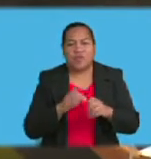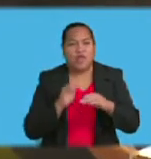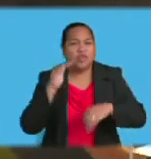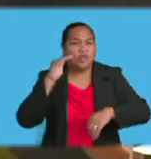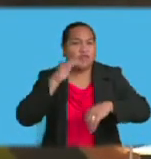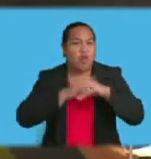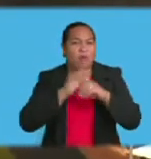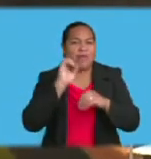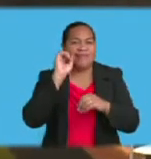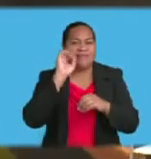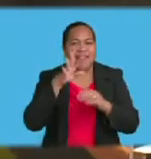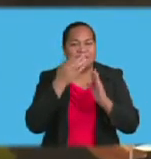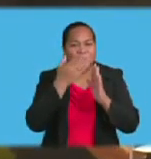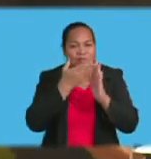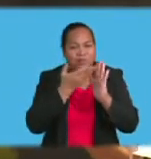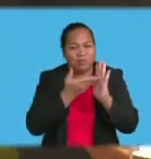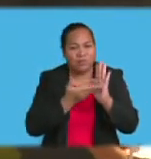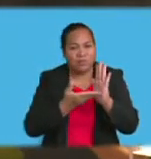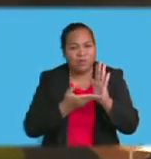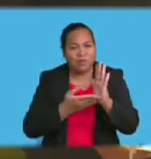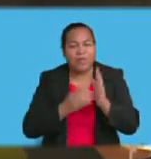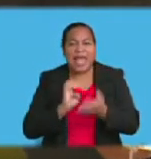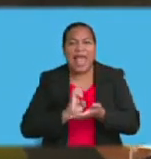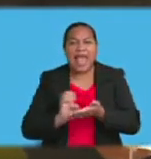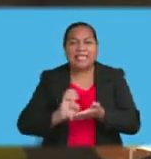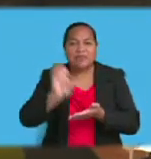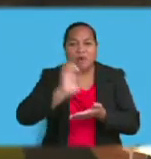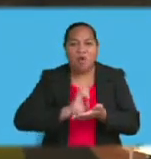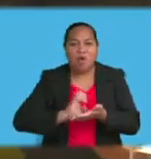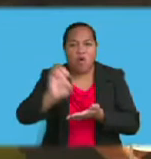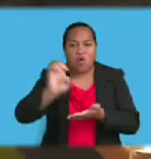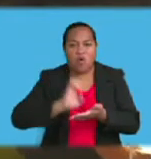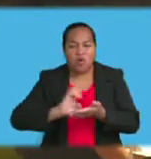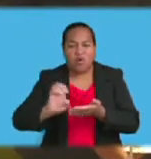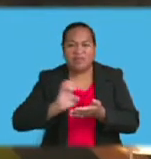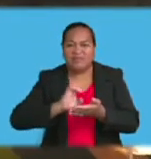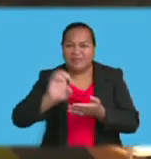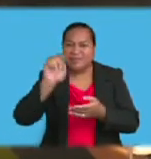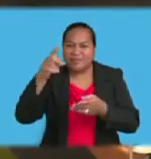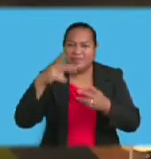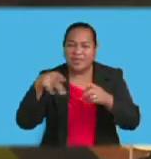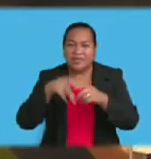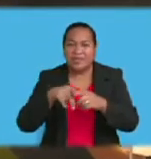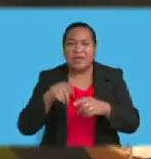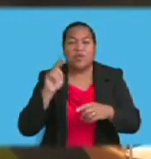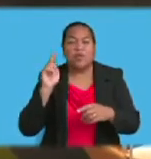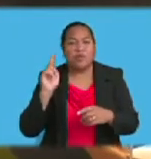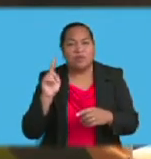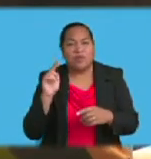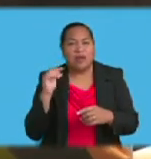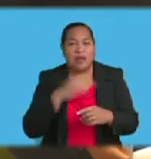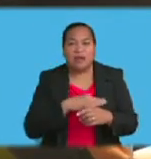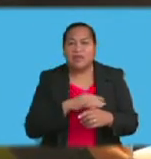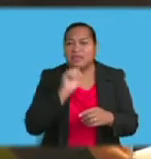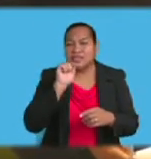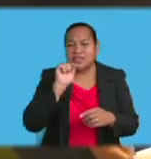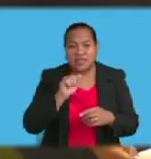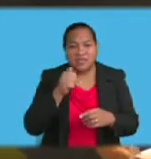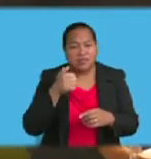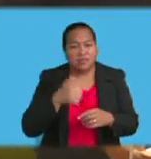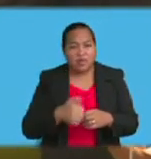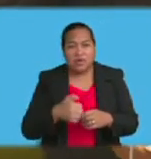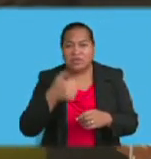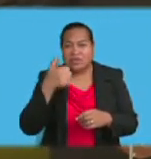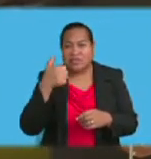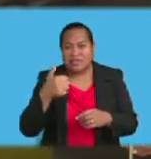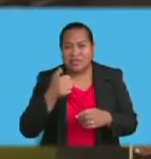top 10 export destinations over the past 5 years, and worth about $106.6 million on average.